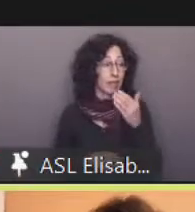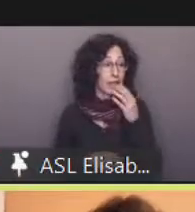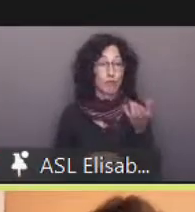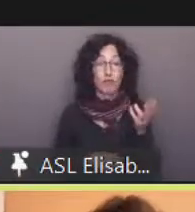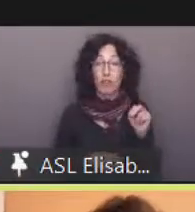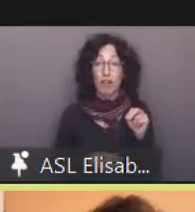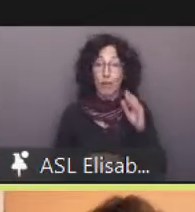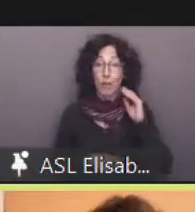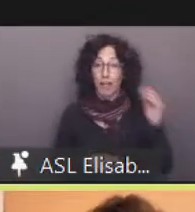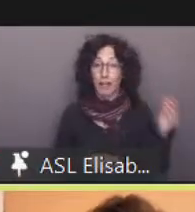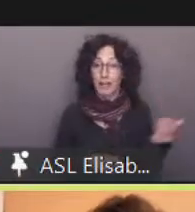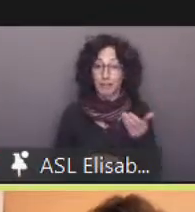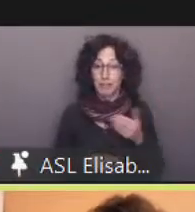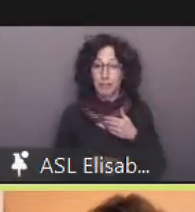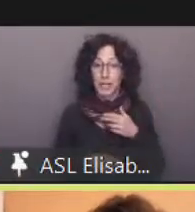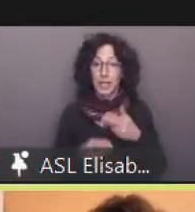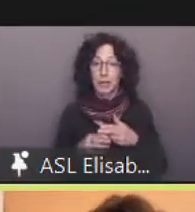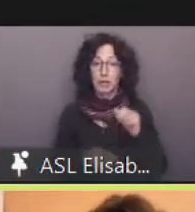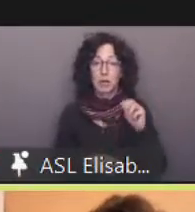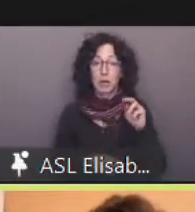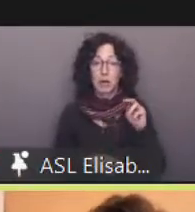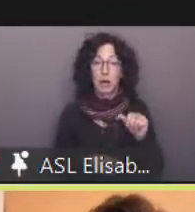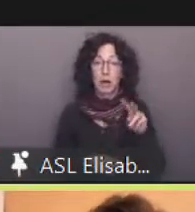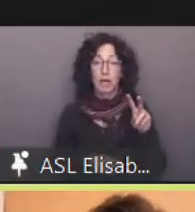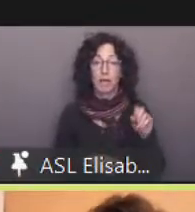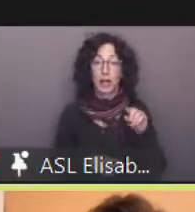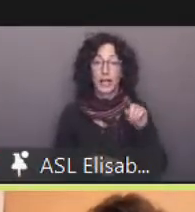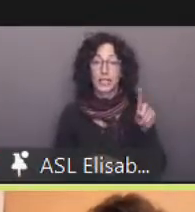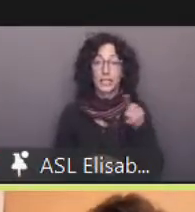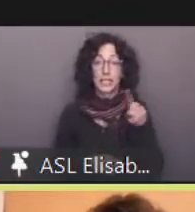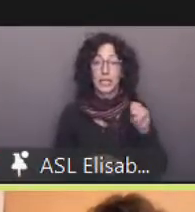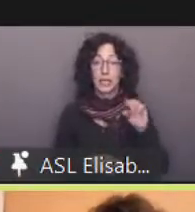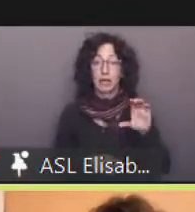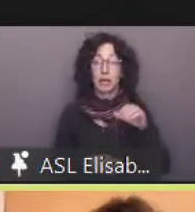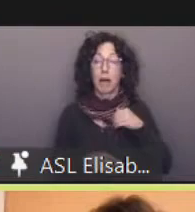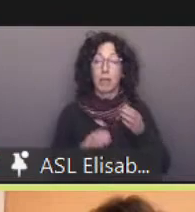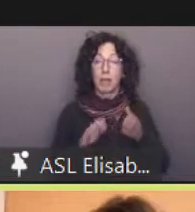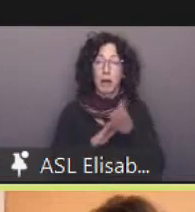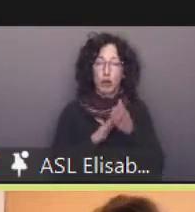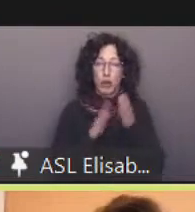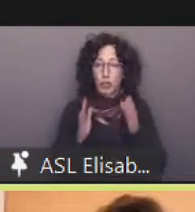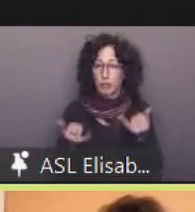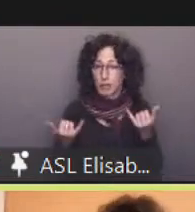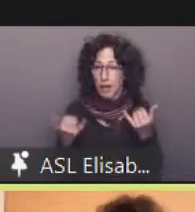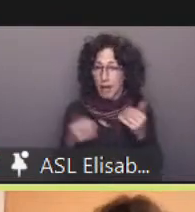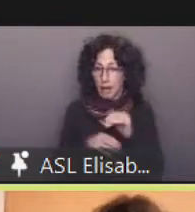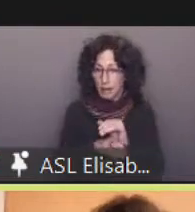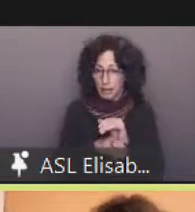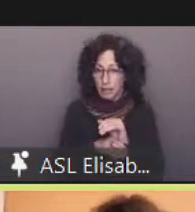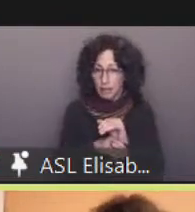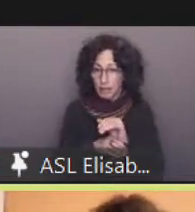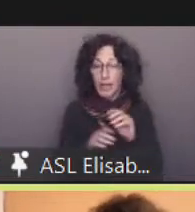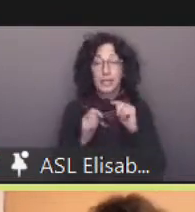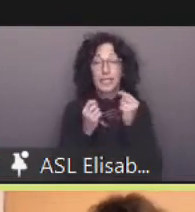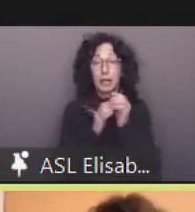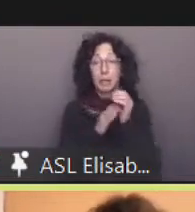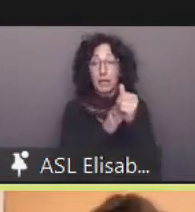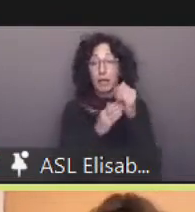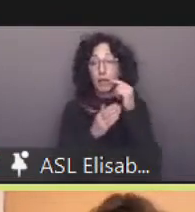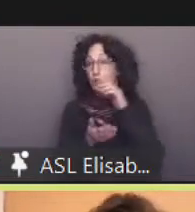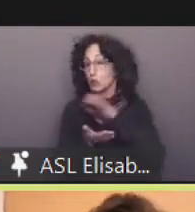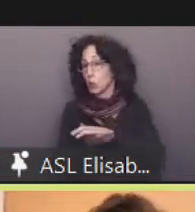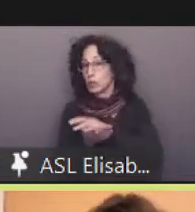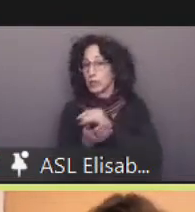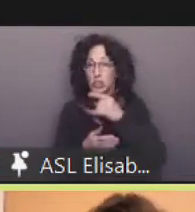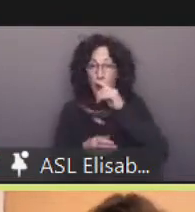everybody. My name is Anna Veladzik, and I will be your moderator tonight. I am the team lead for schools and childcare at the